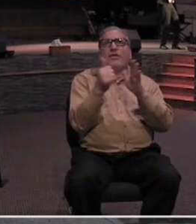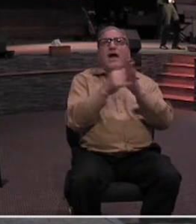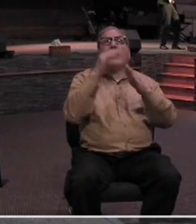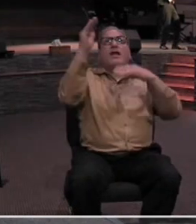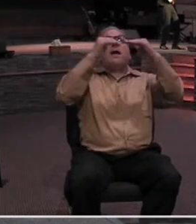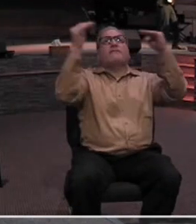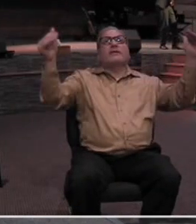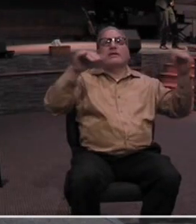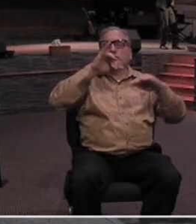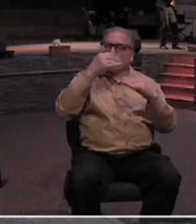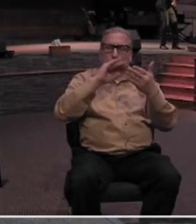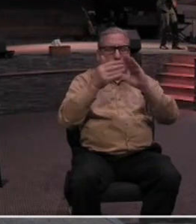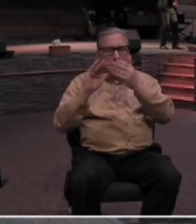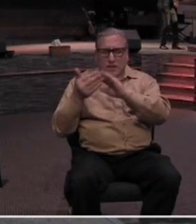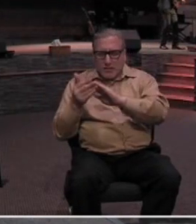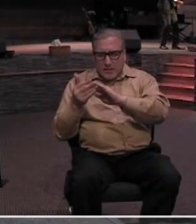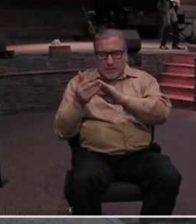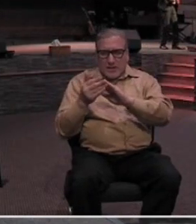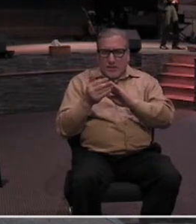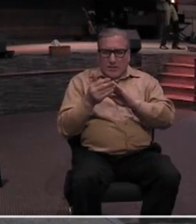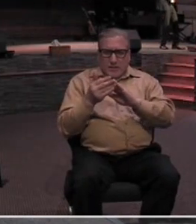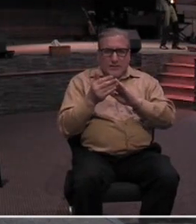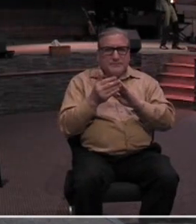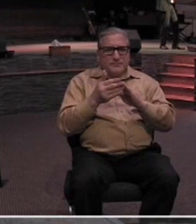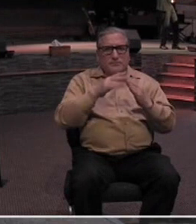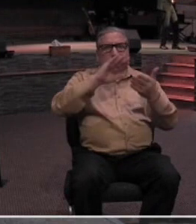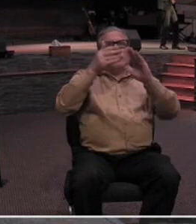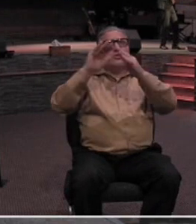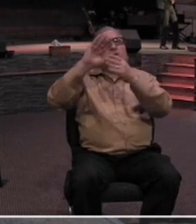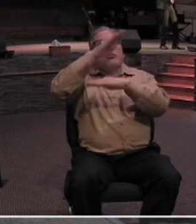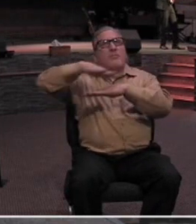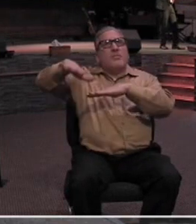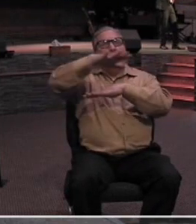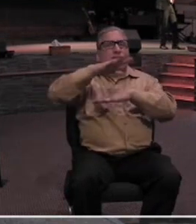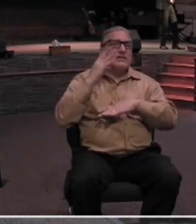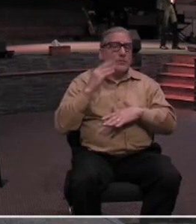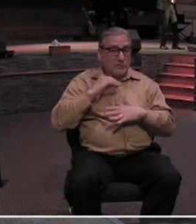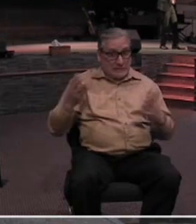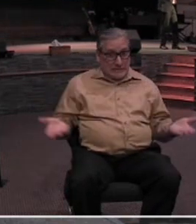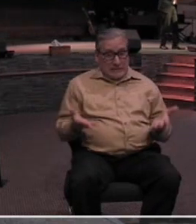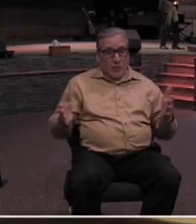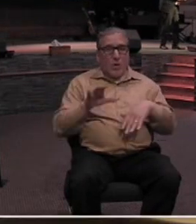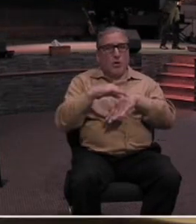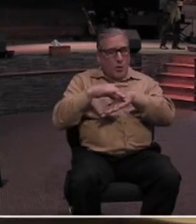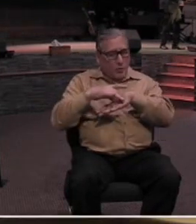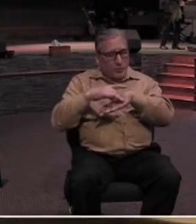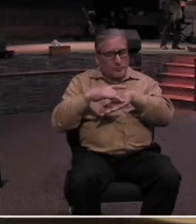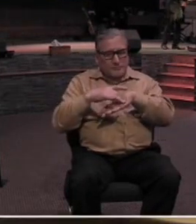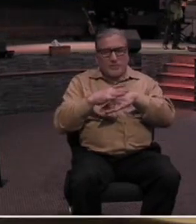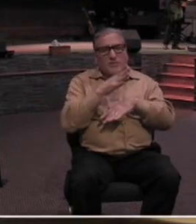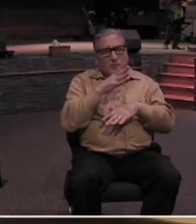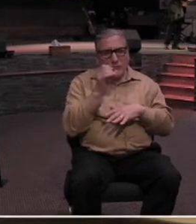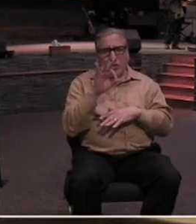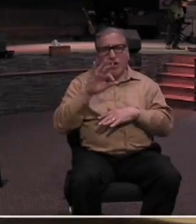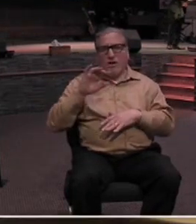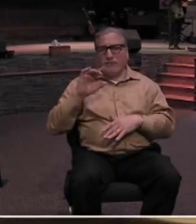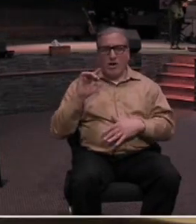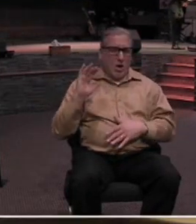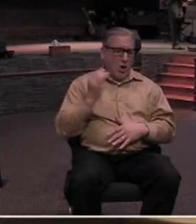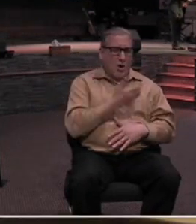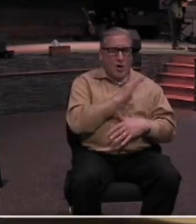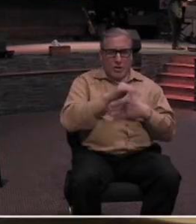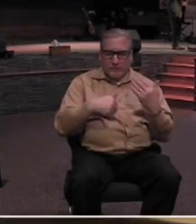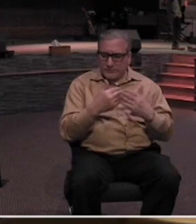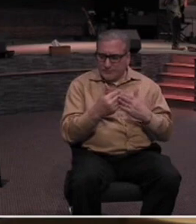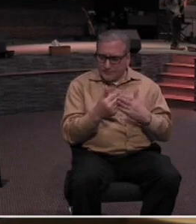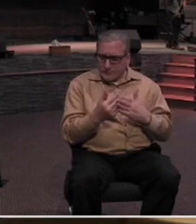is above, that is experienced here on earth, that is the mother of us all. And then Paul goes on to quote a prophecy written by